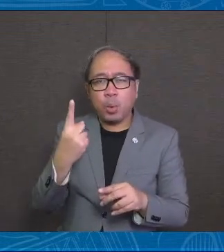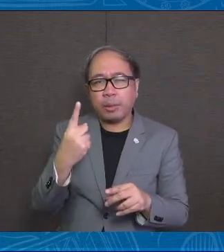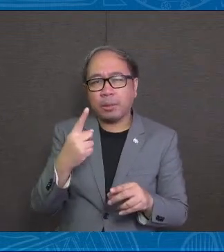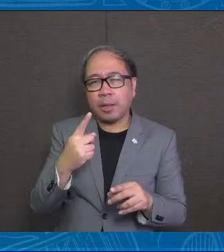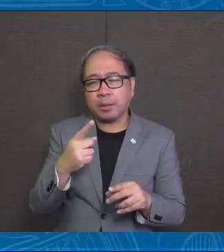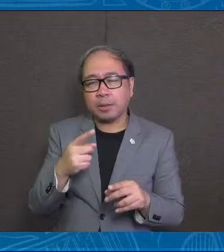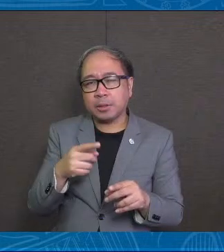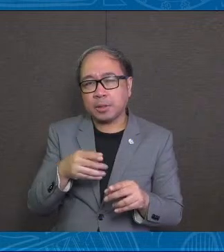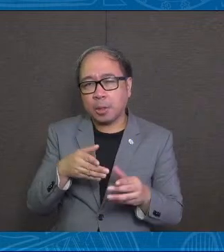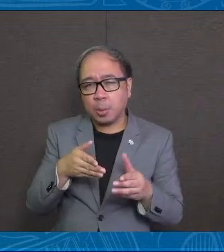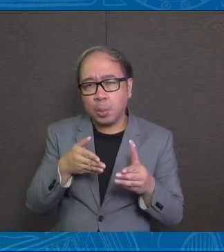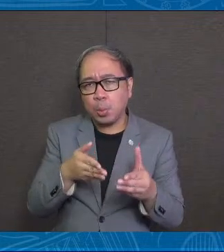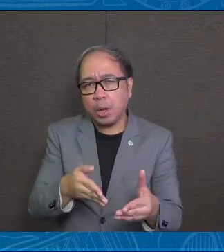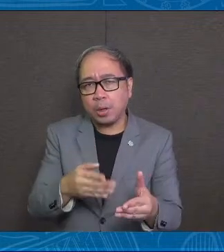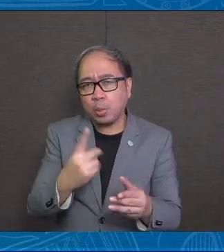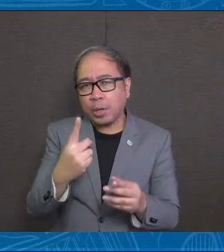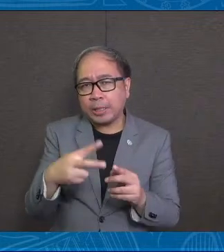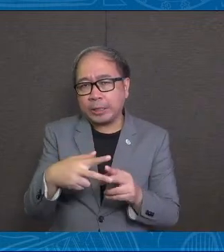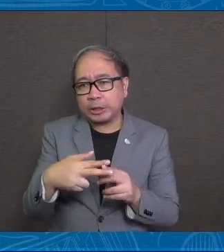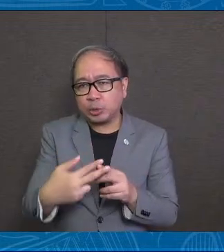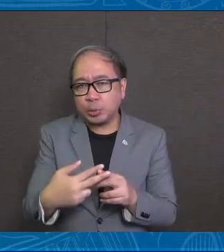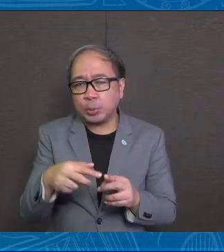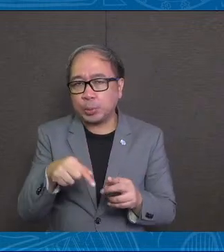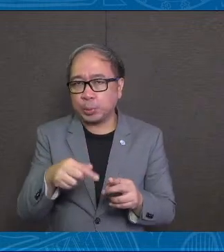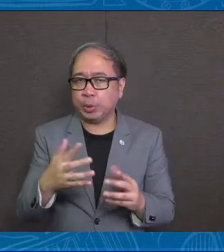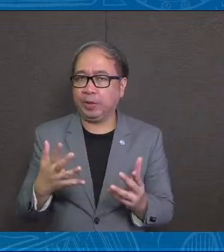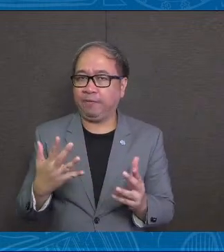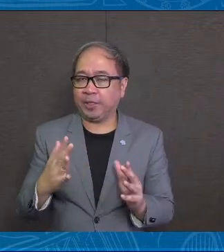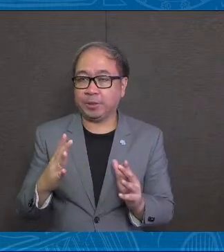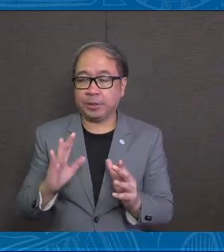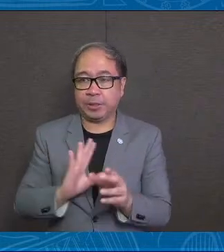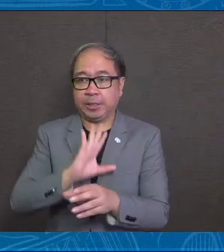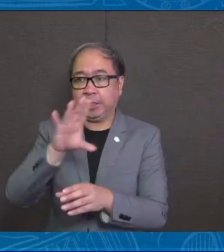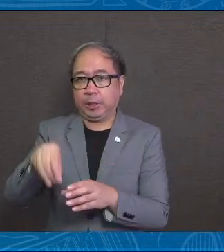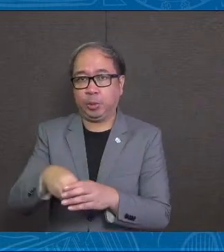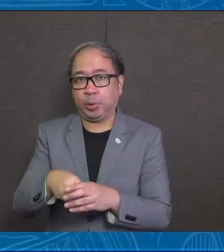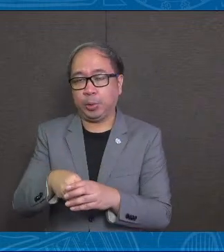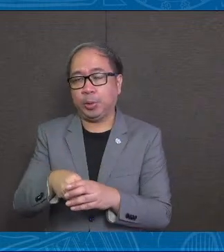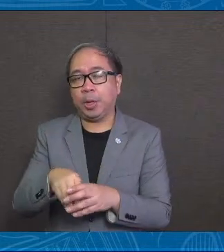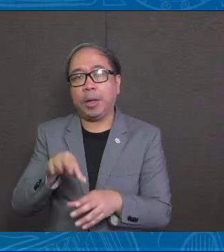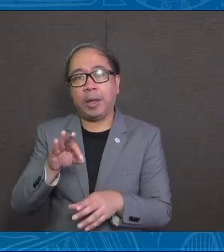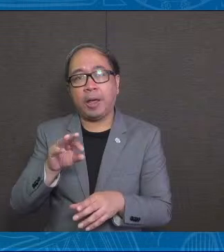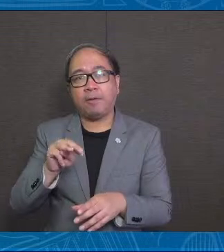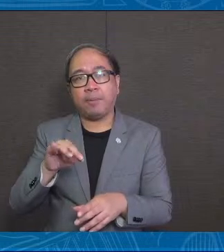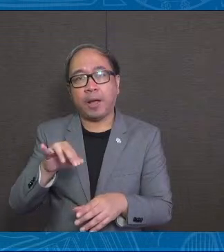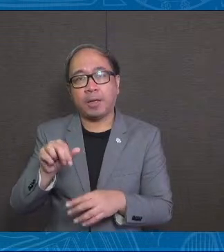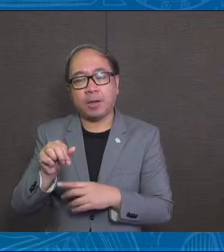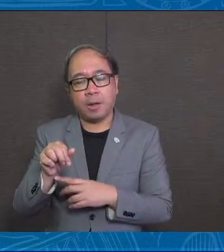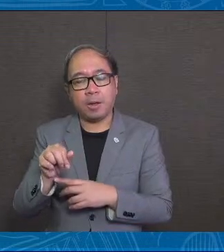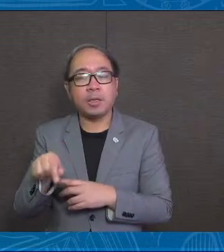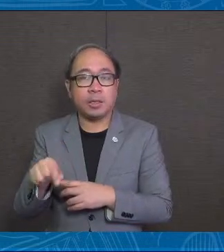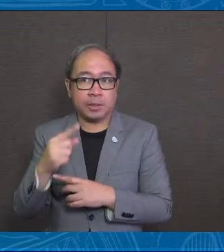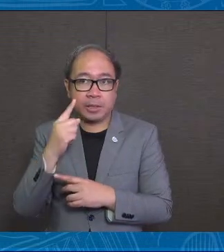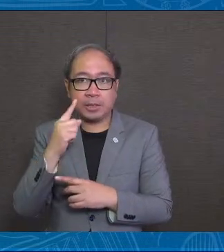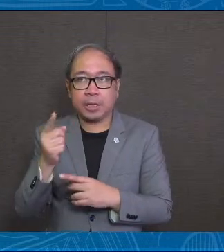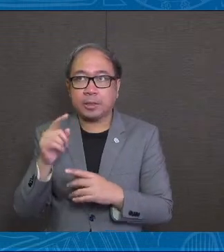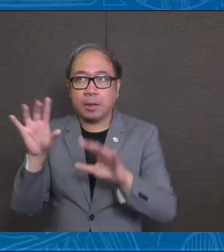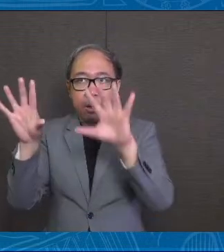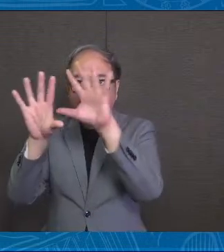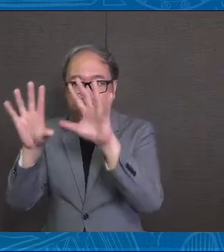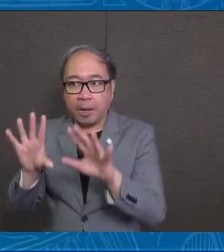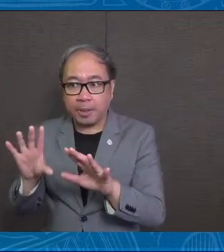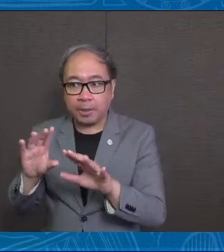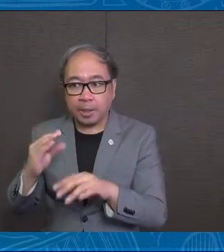tool used for, a tool that is actually introduced within the new FMI system is, there's a talk on climate tagging and